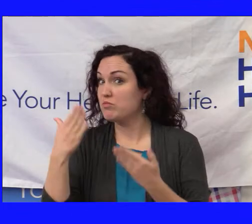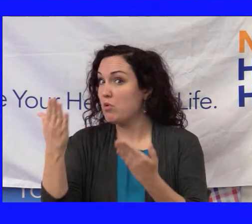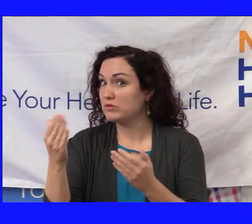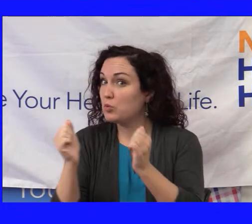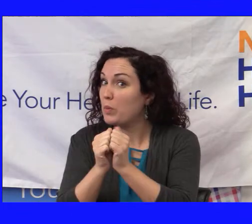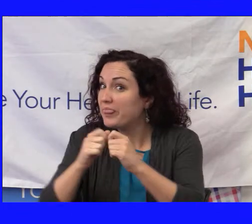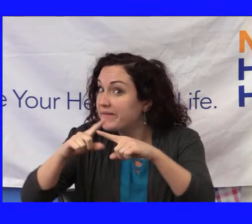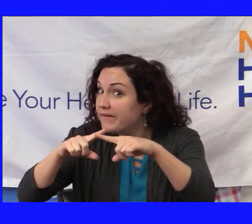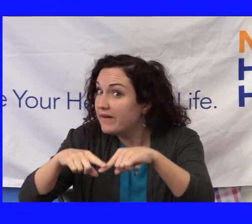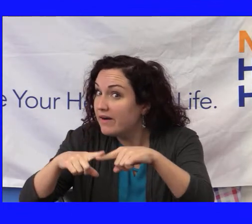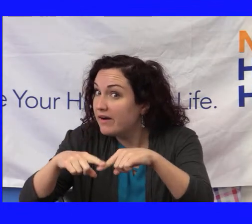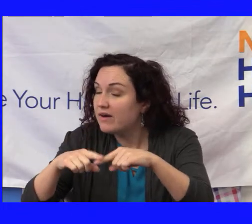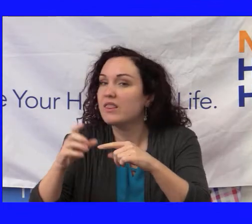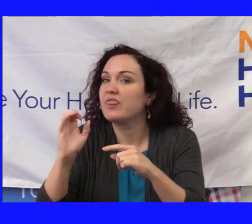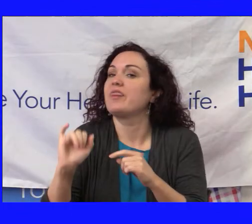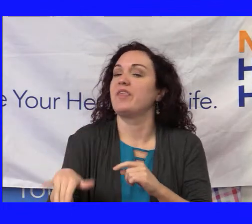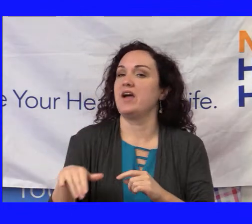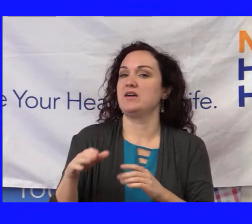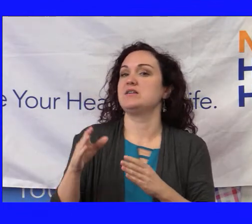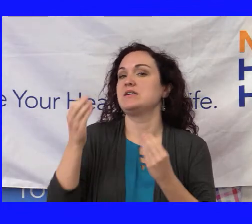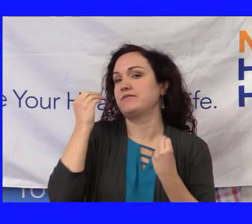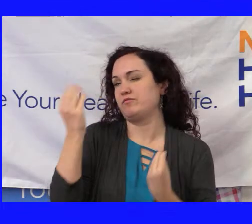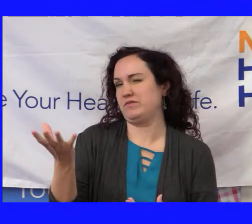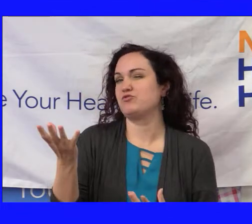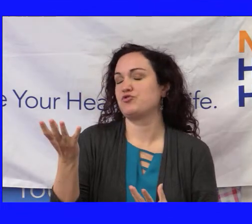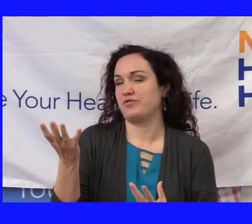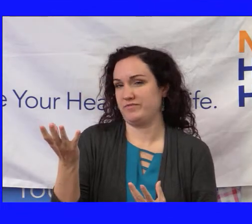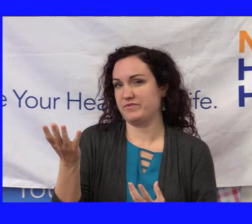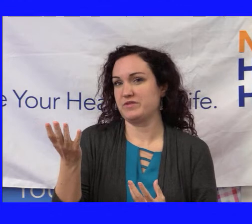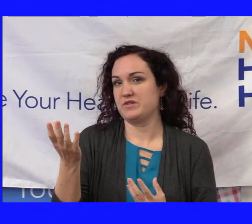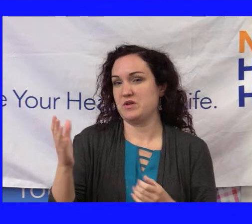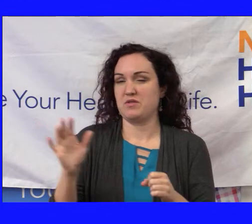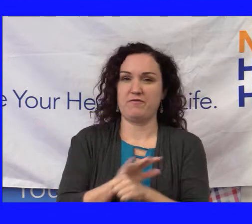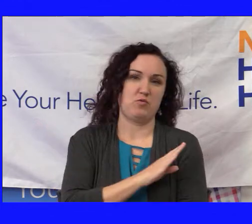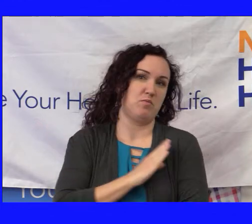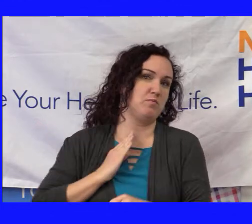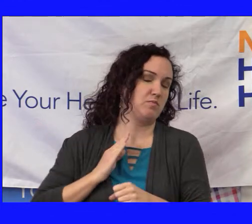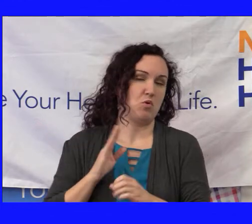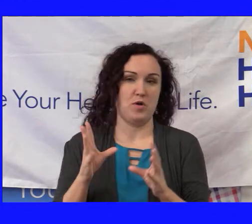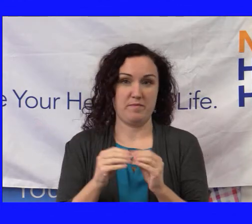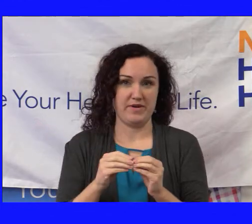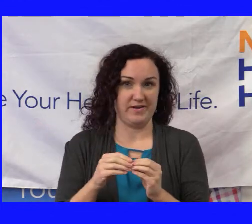contingency that information will be present at the time of the full board meeting?